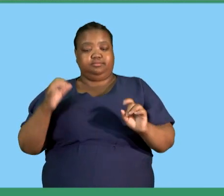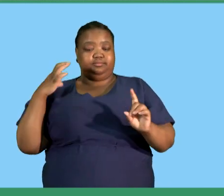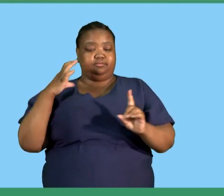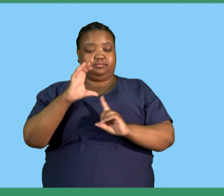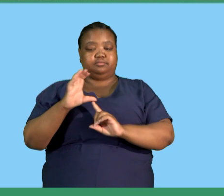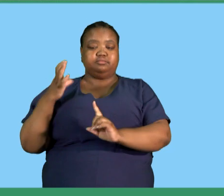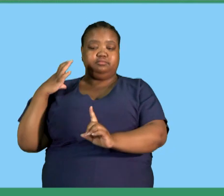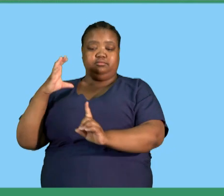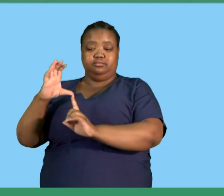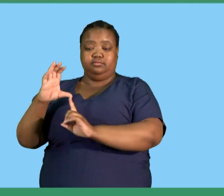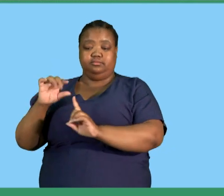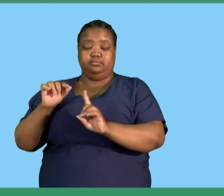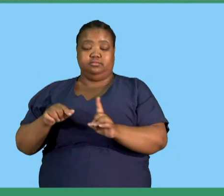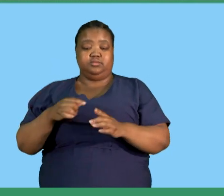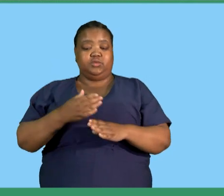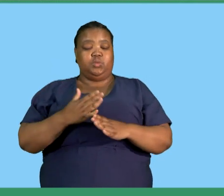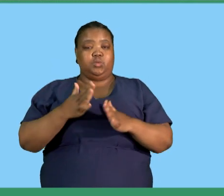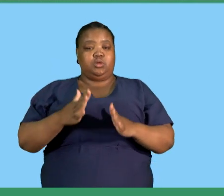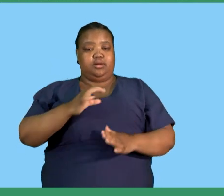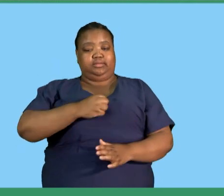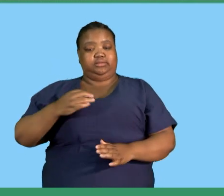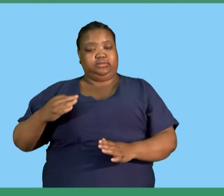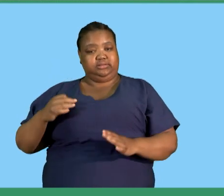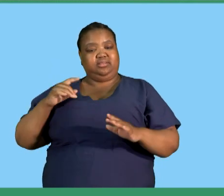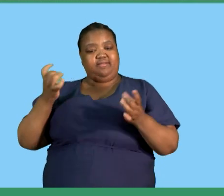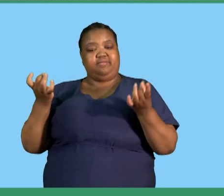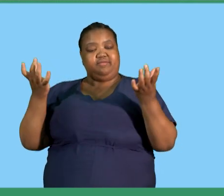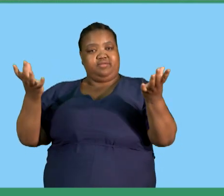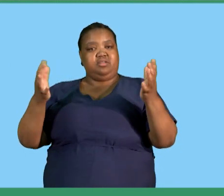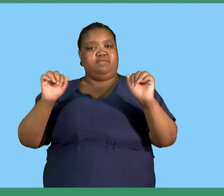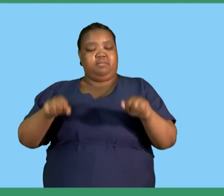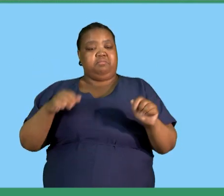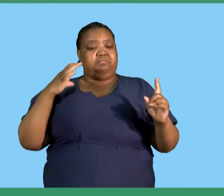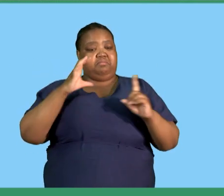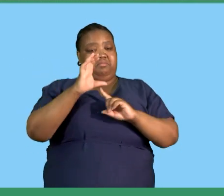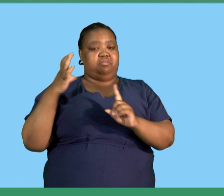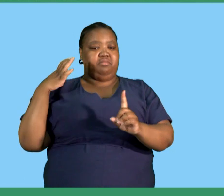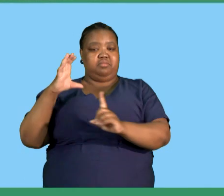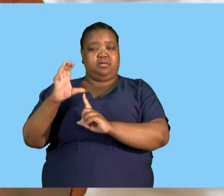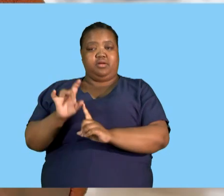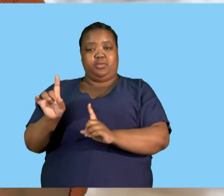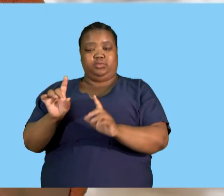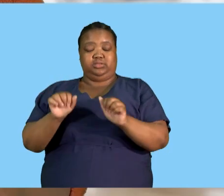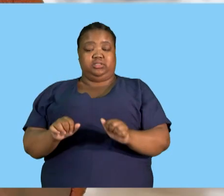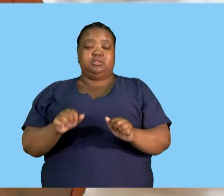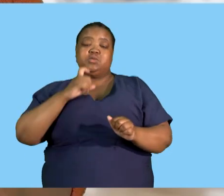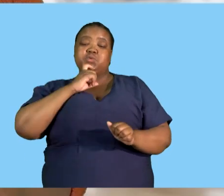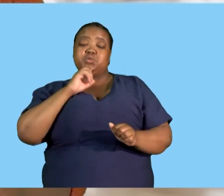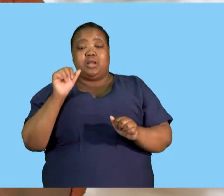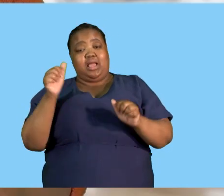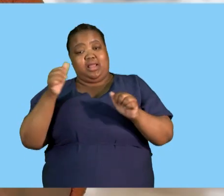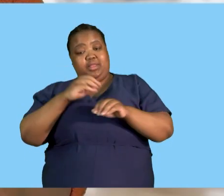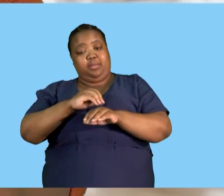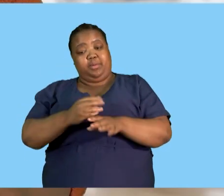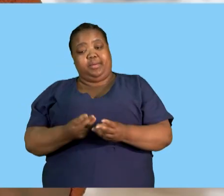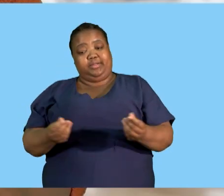delegated tasks or the deadlines to who? To the employees, because we're working with employees here. So these are the